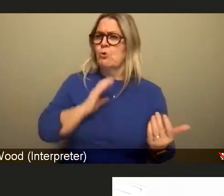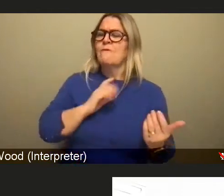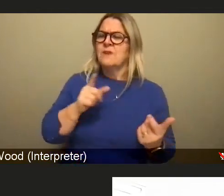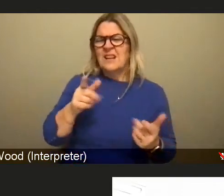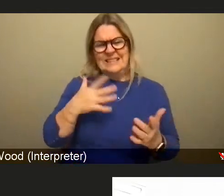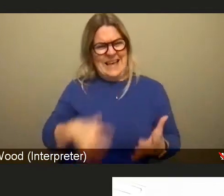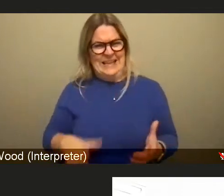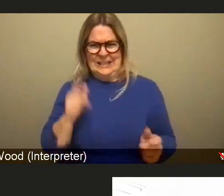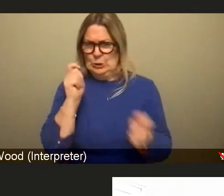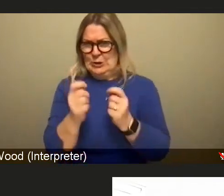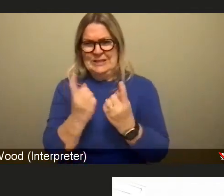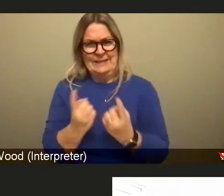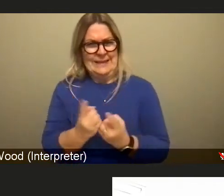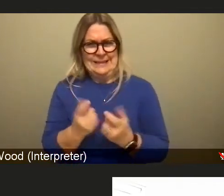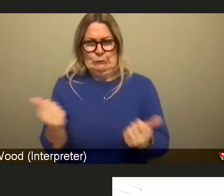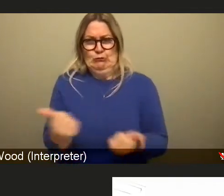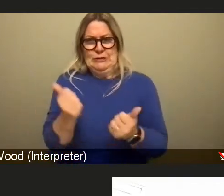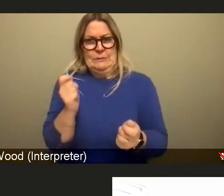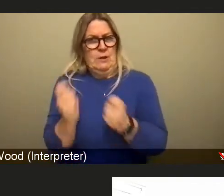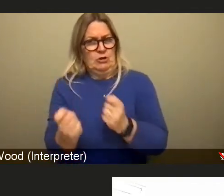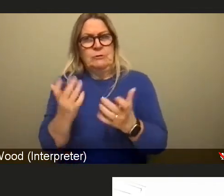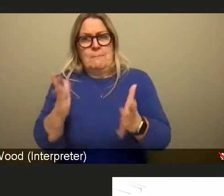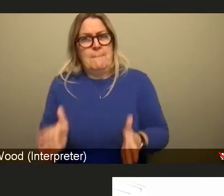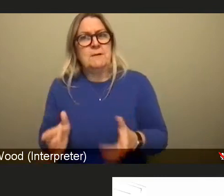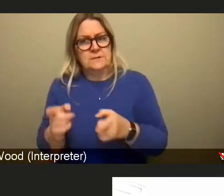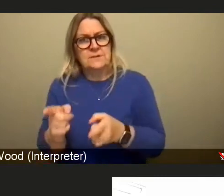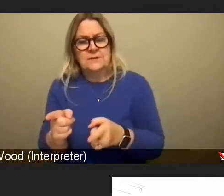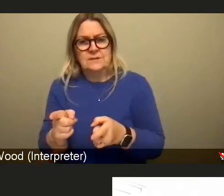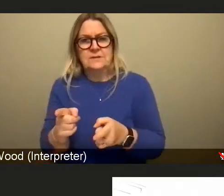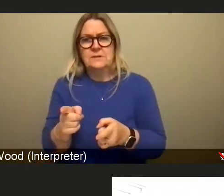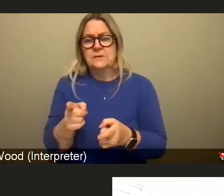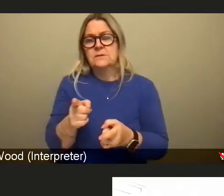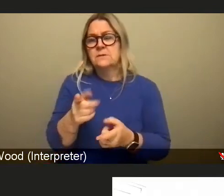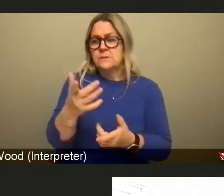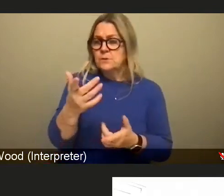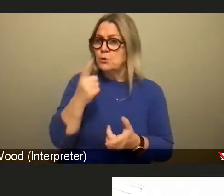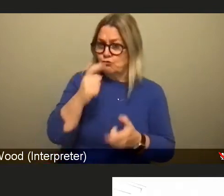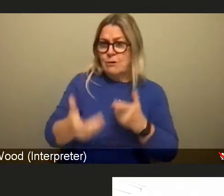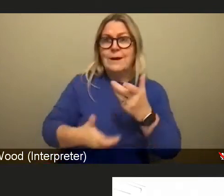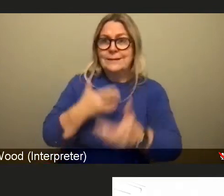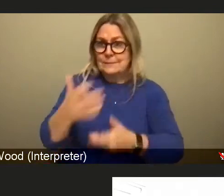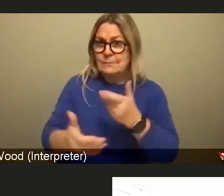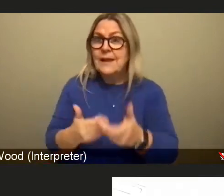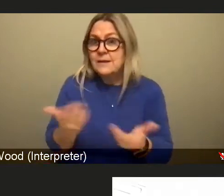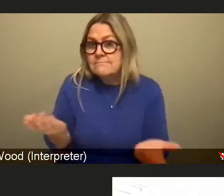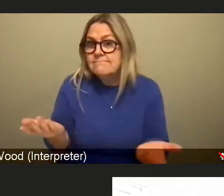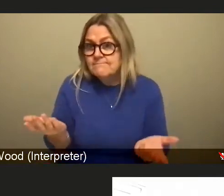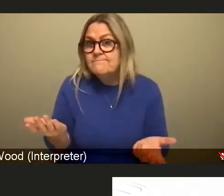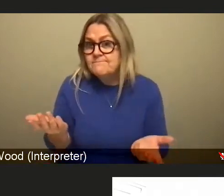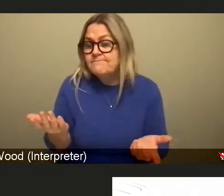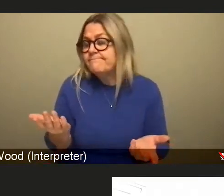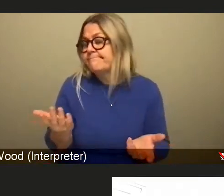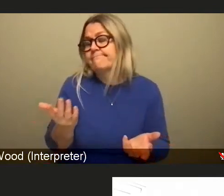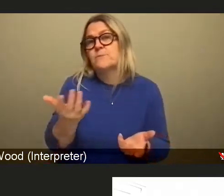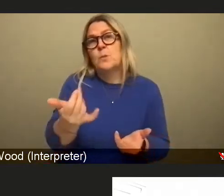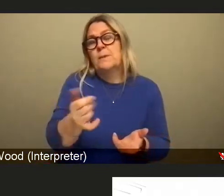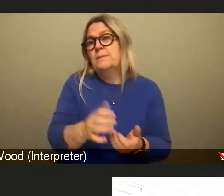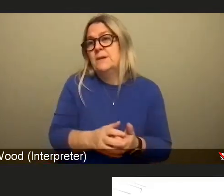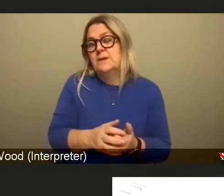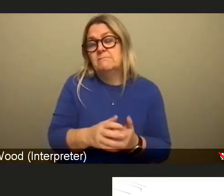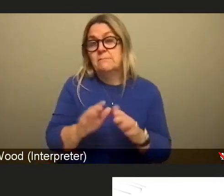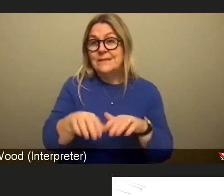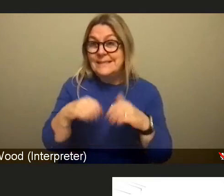what reasonable adjustments are, accessibility features are available as standard in our systems, you know, so through Teams and Office